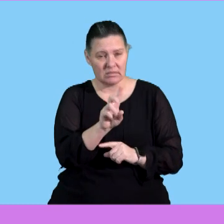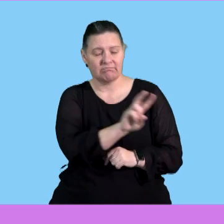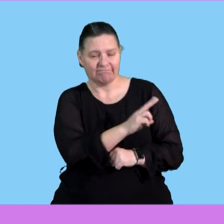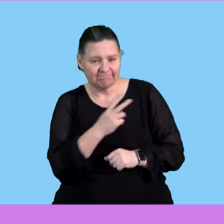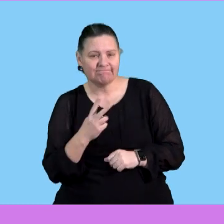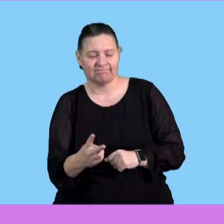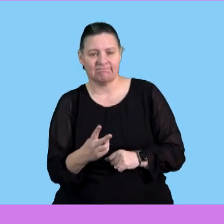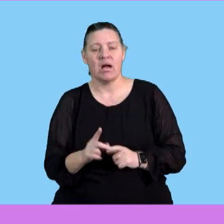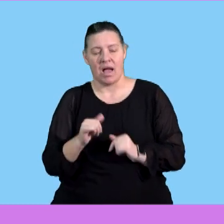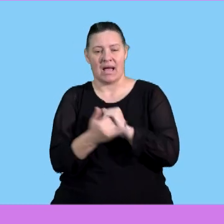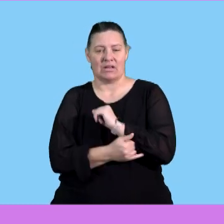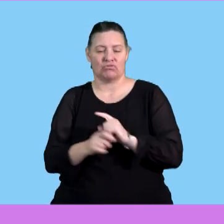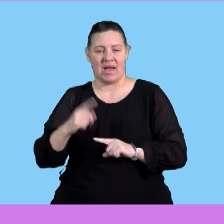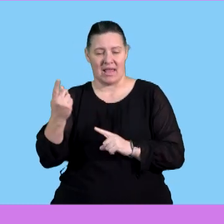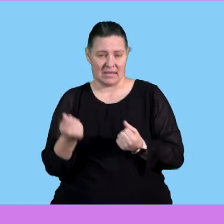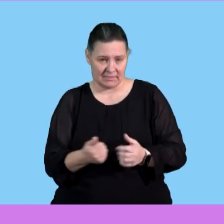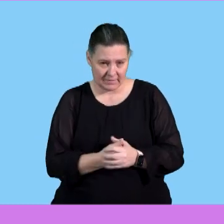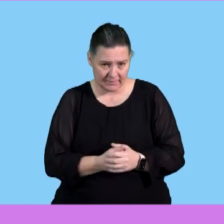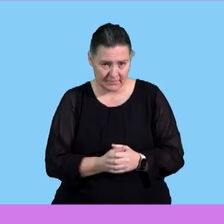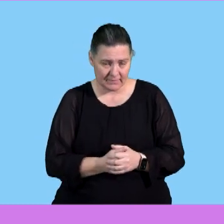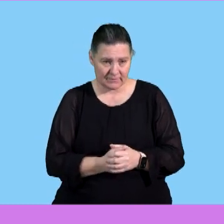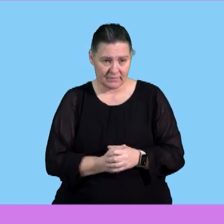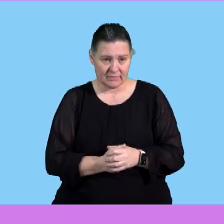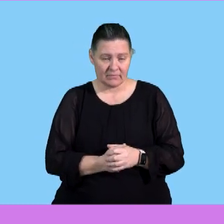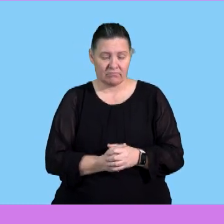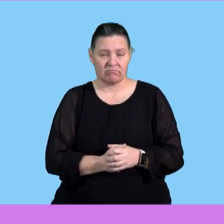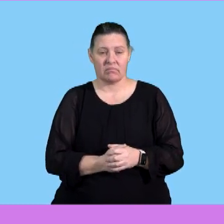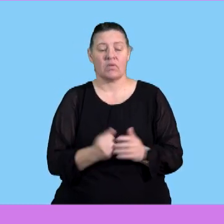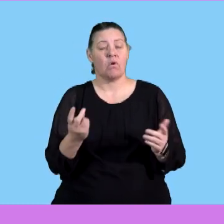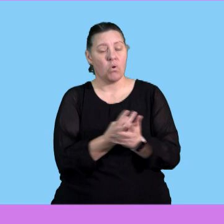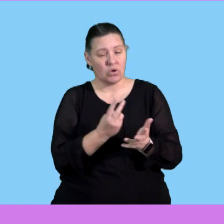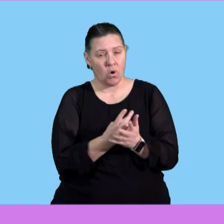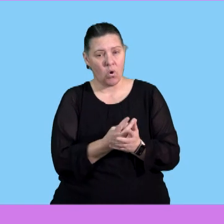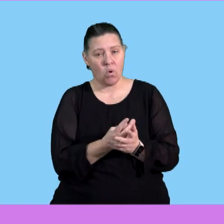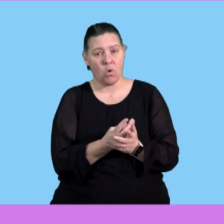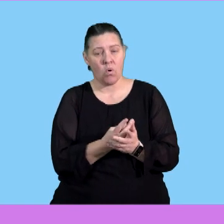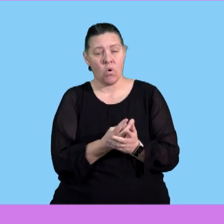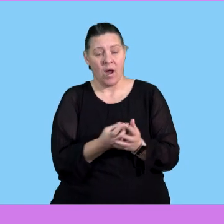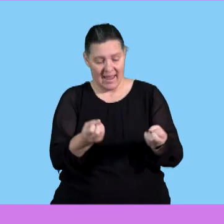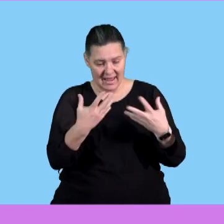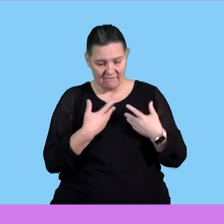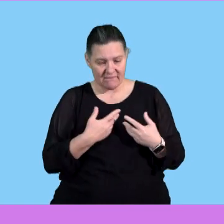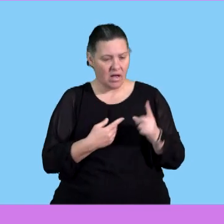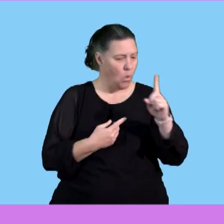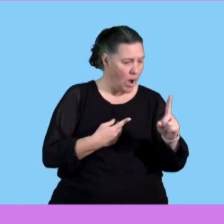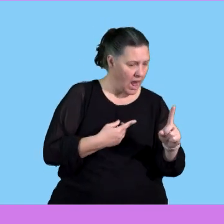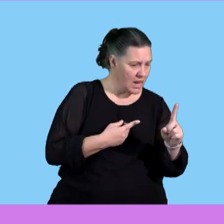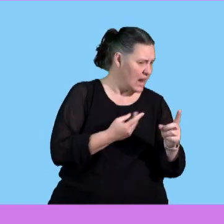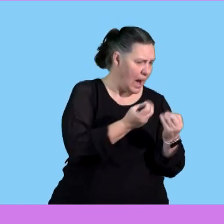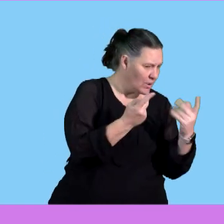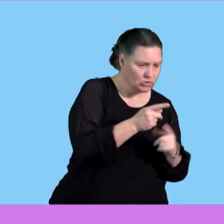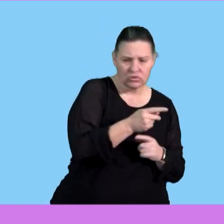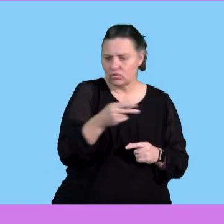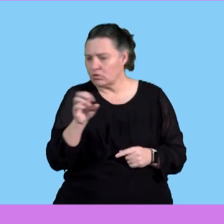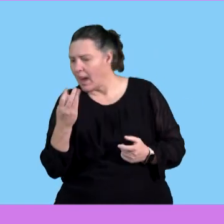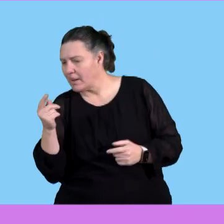of converting to the other currency. You will also use the given converting factor to convert